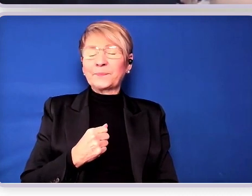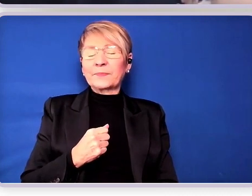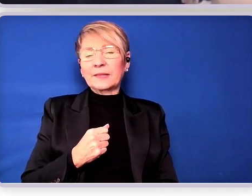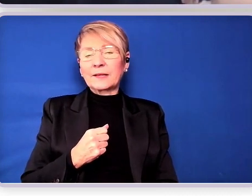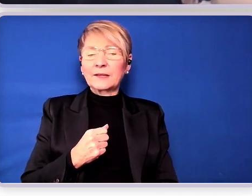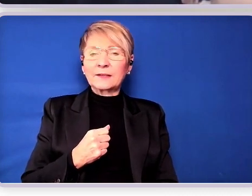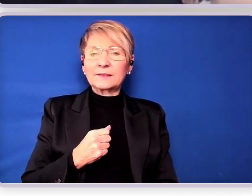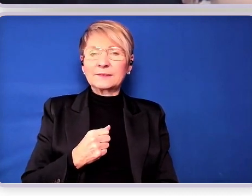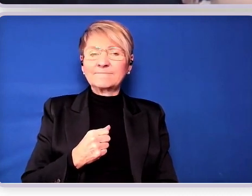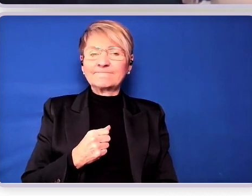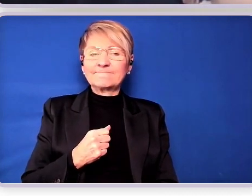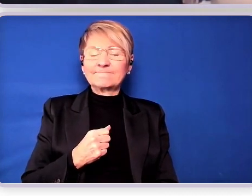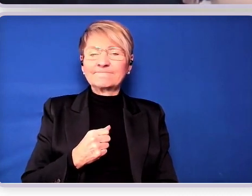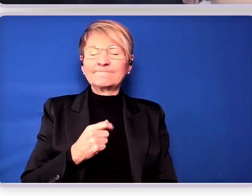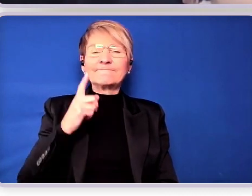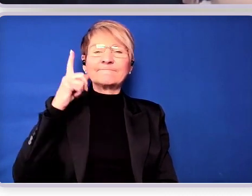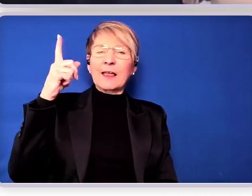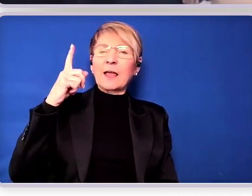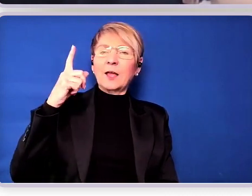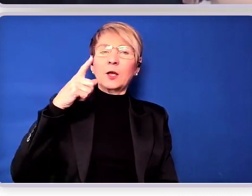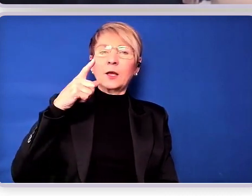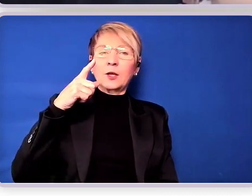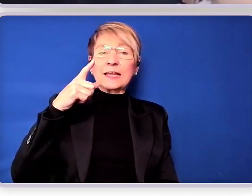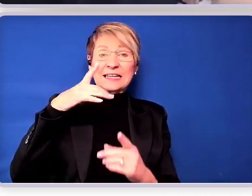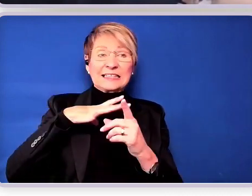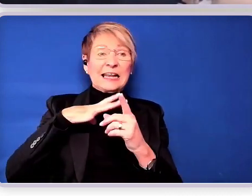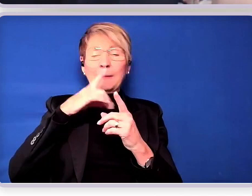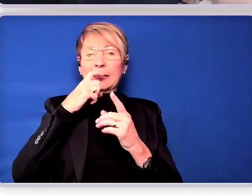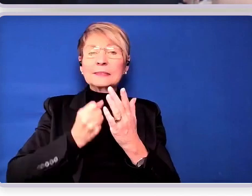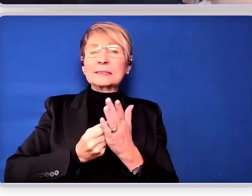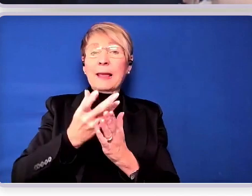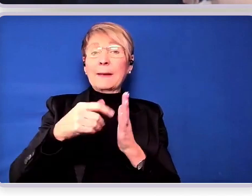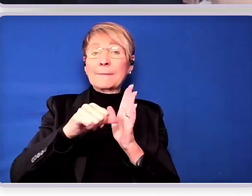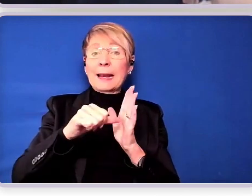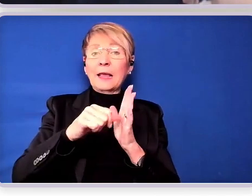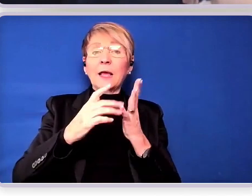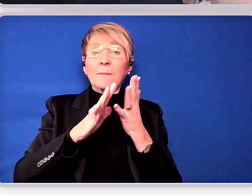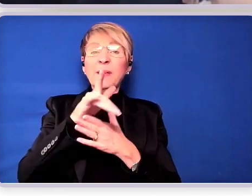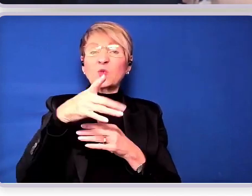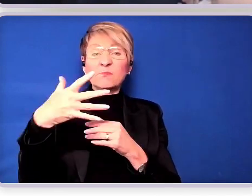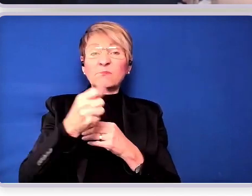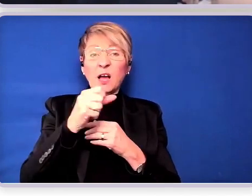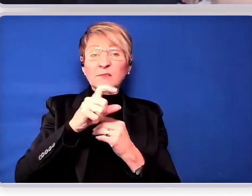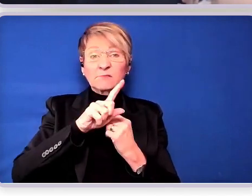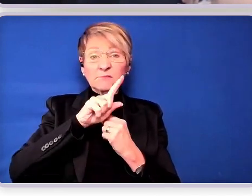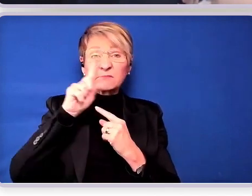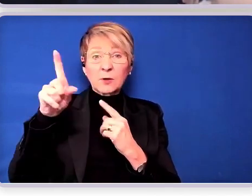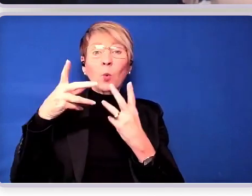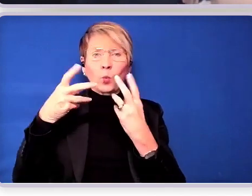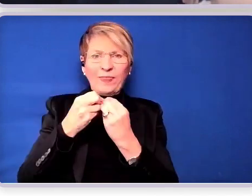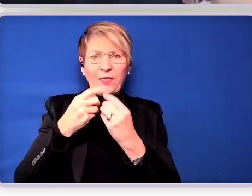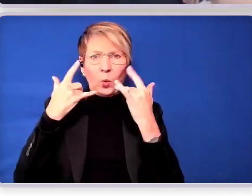system requiring lots of money to be spent, so you must have a lawyer to go there.